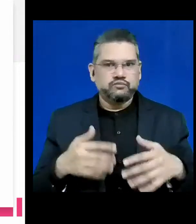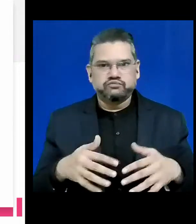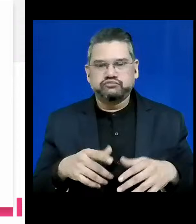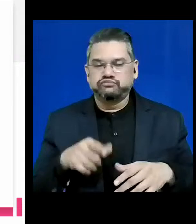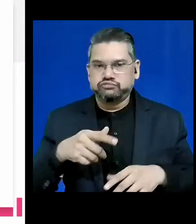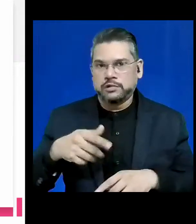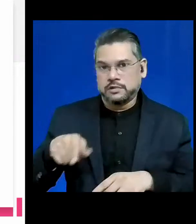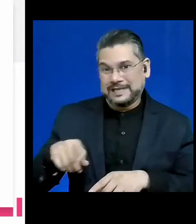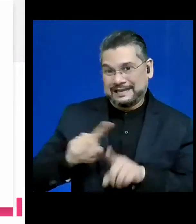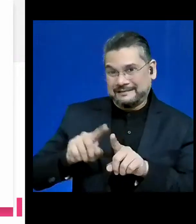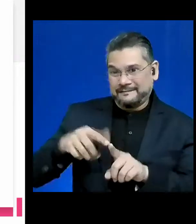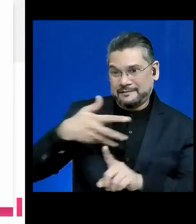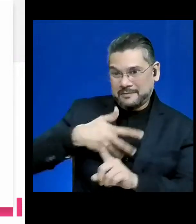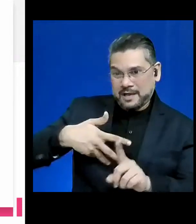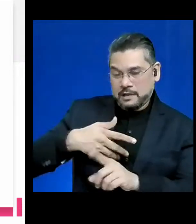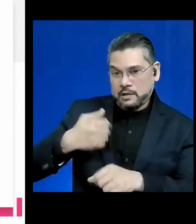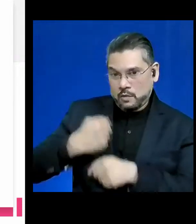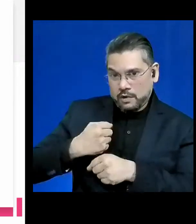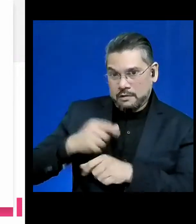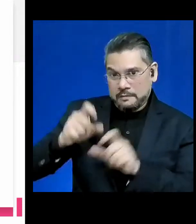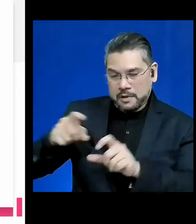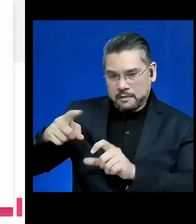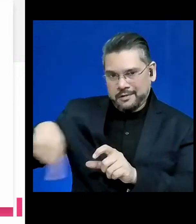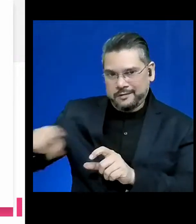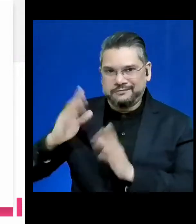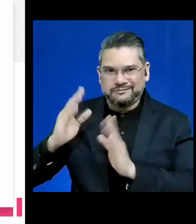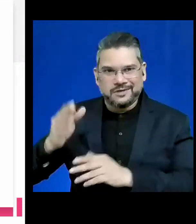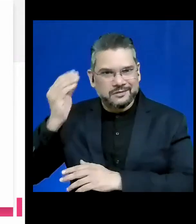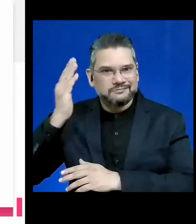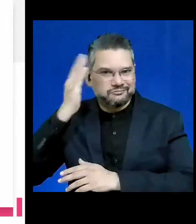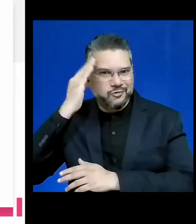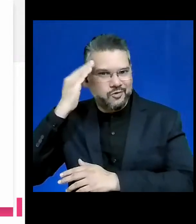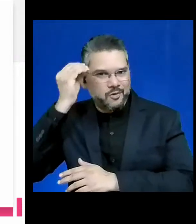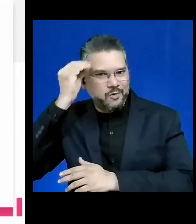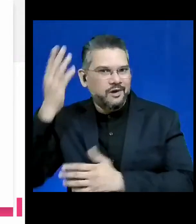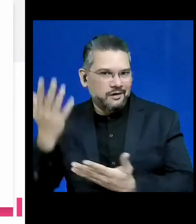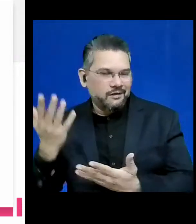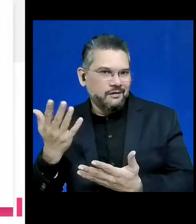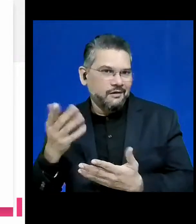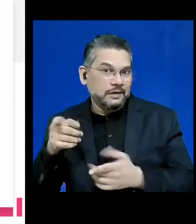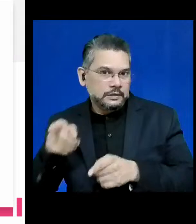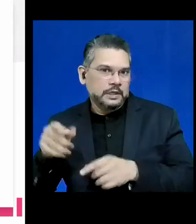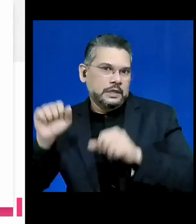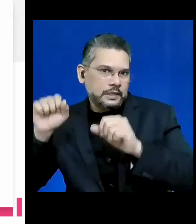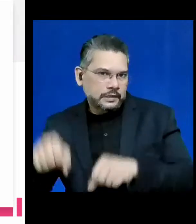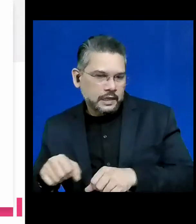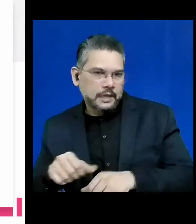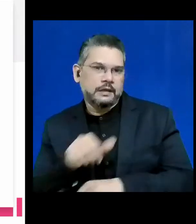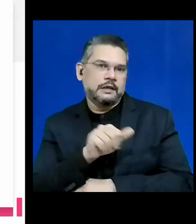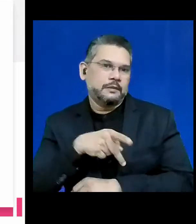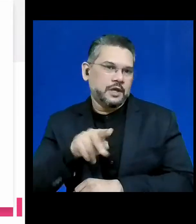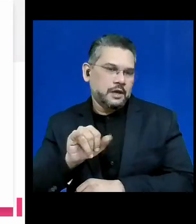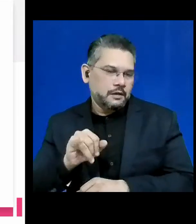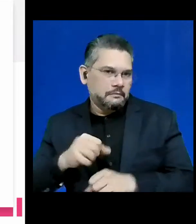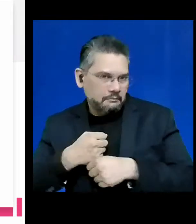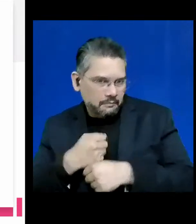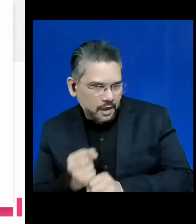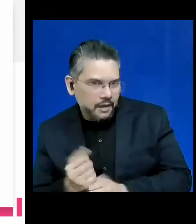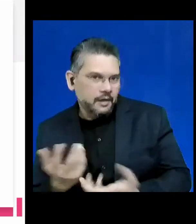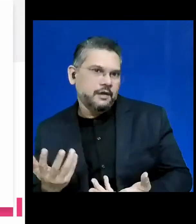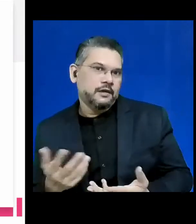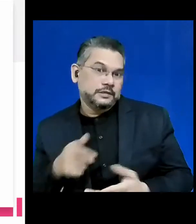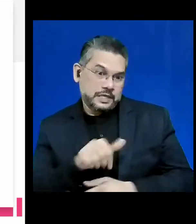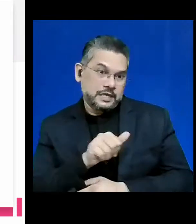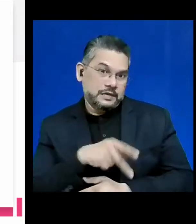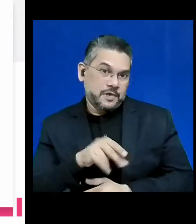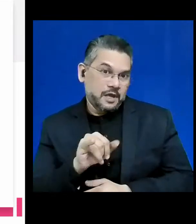need to be aware of and a part of. So backend engineers can also create APIs, and those APIs